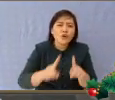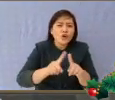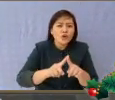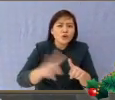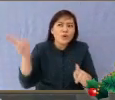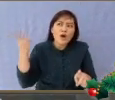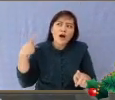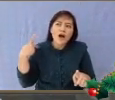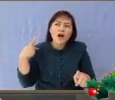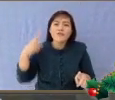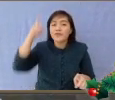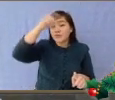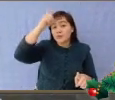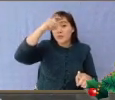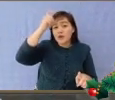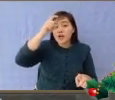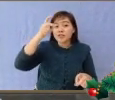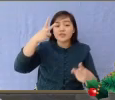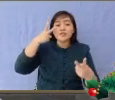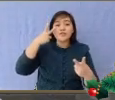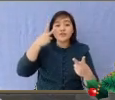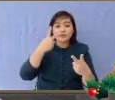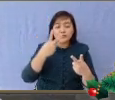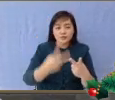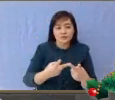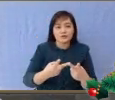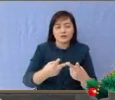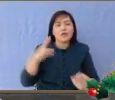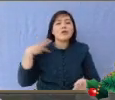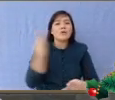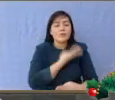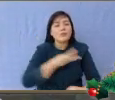perspective, we have to face our fears.